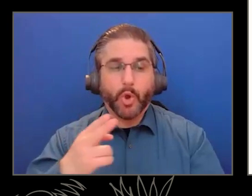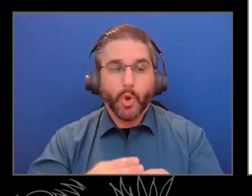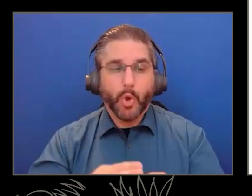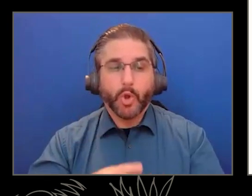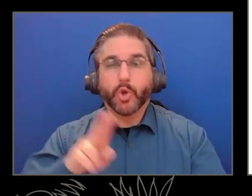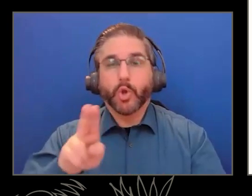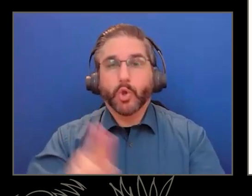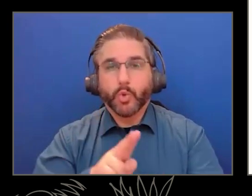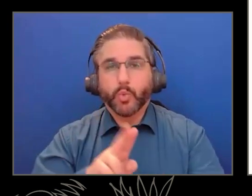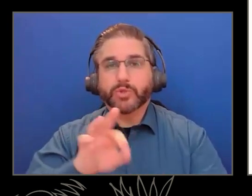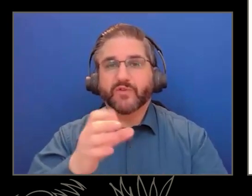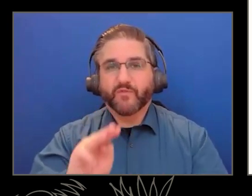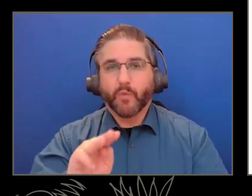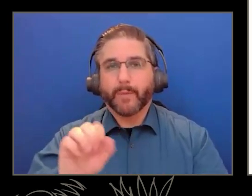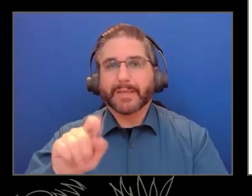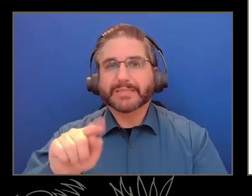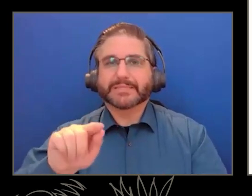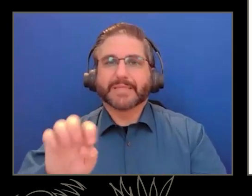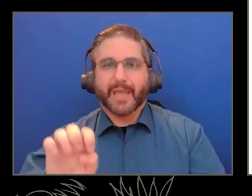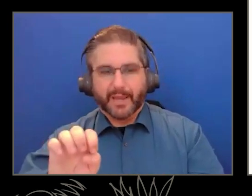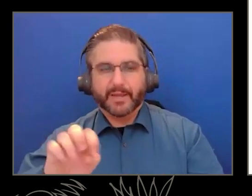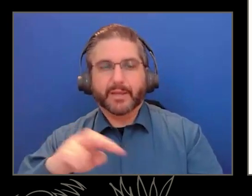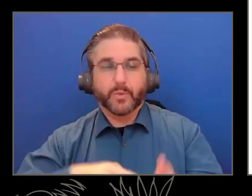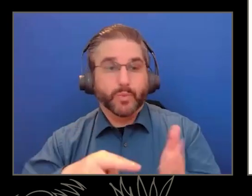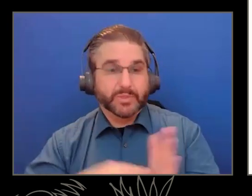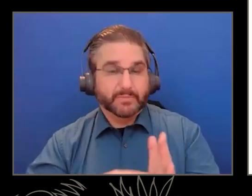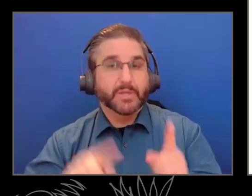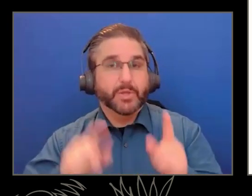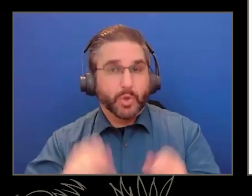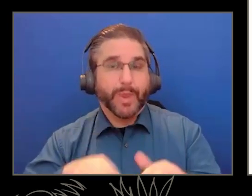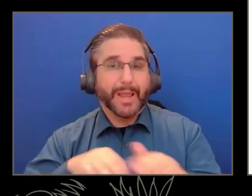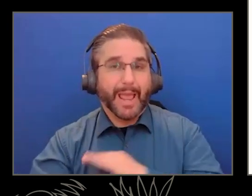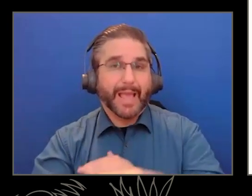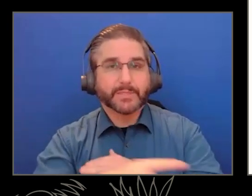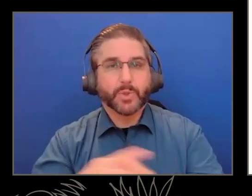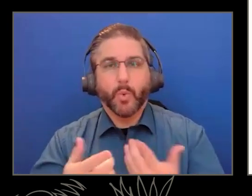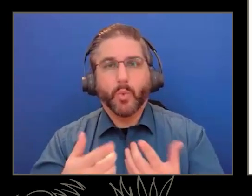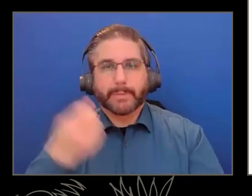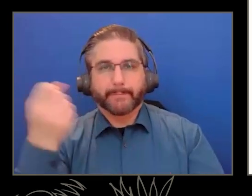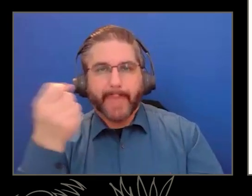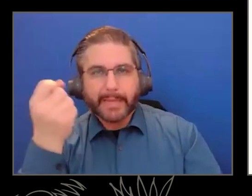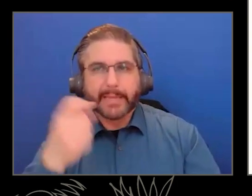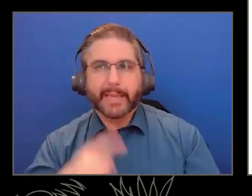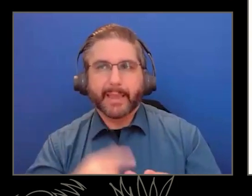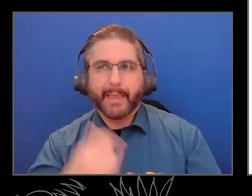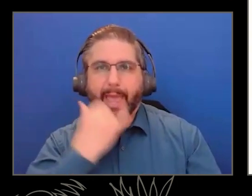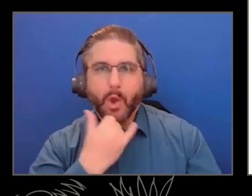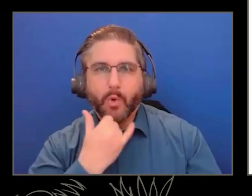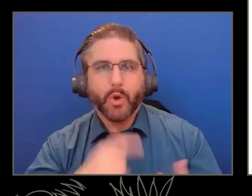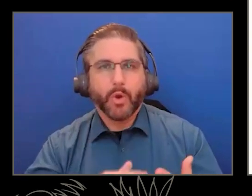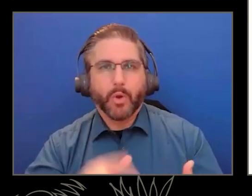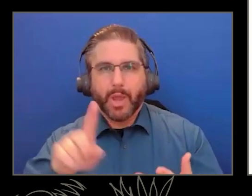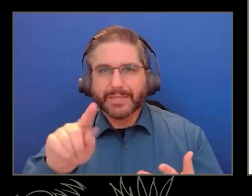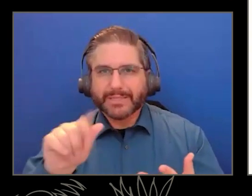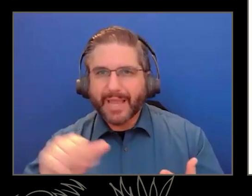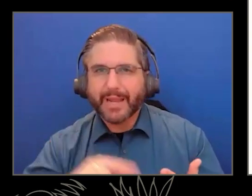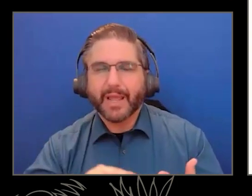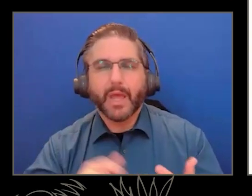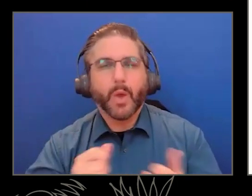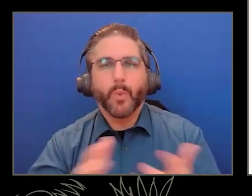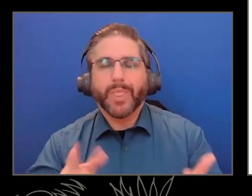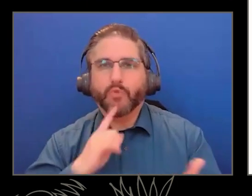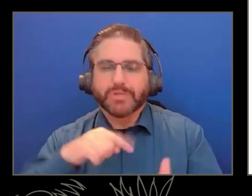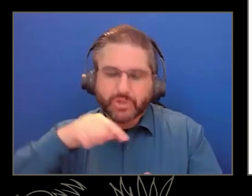State, and this allows us to automatically access those like pending, error, and data without having to do so much prop